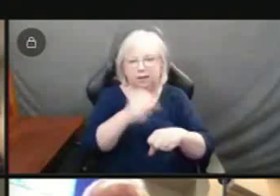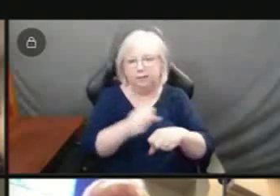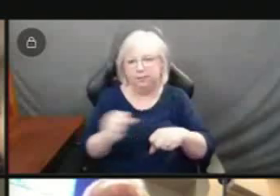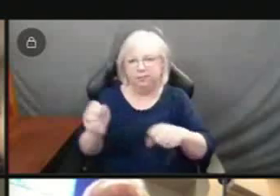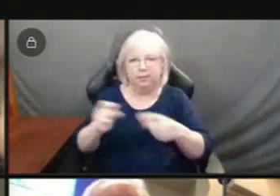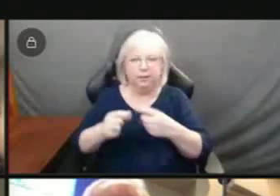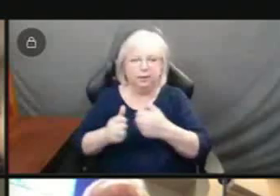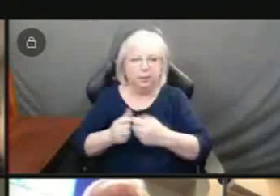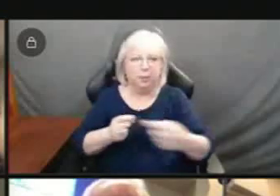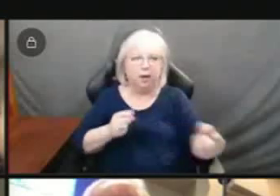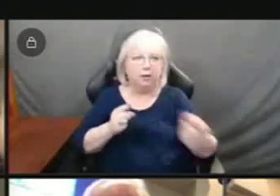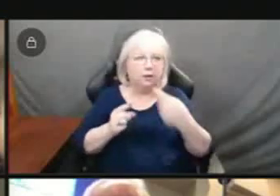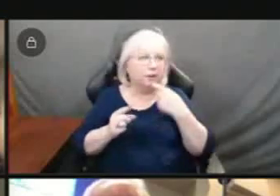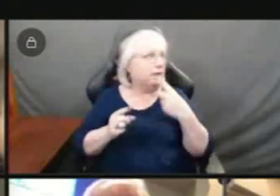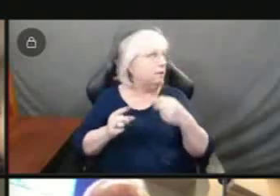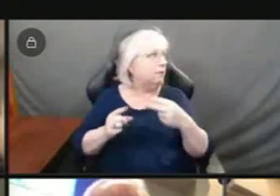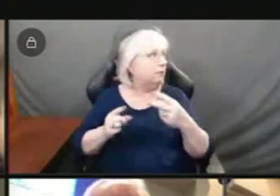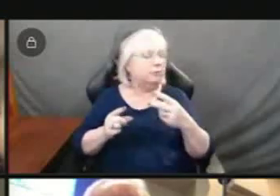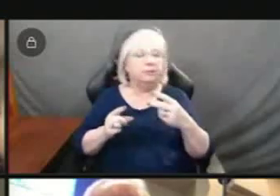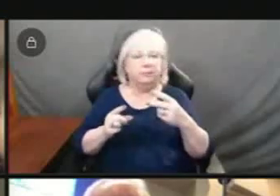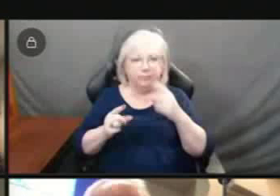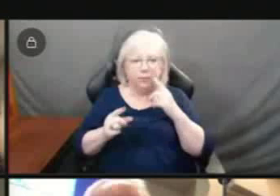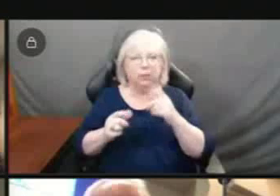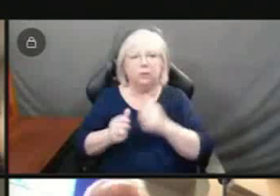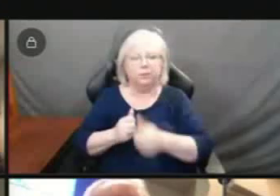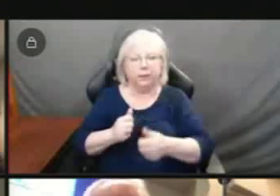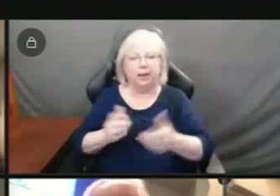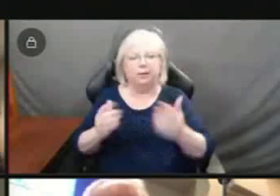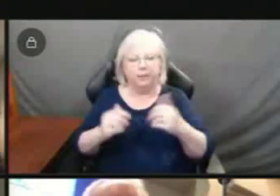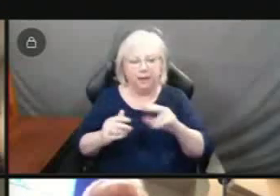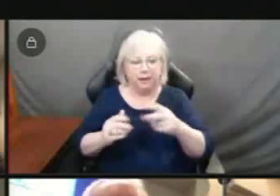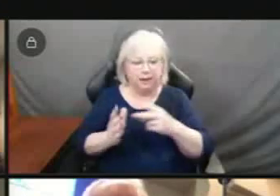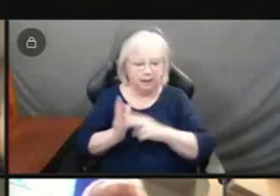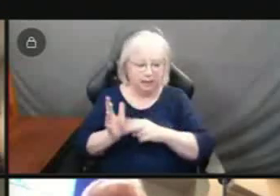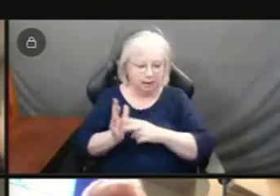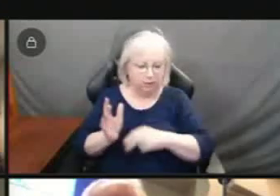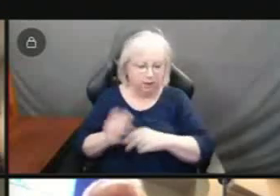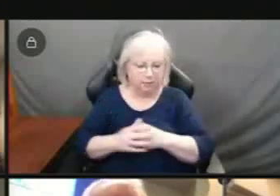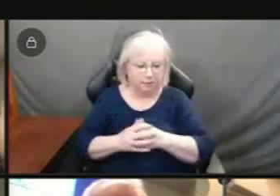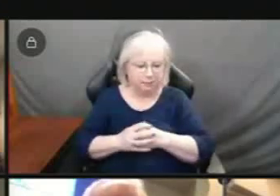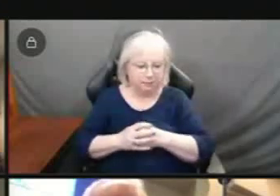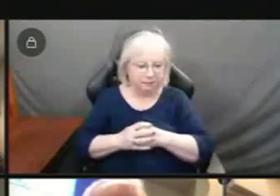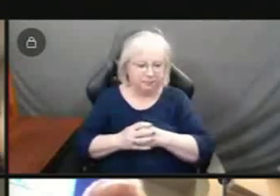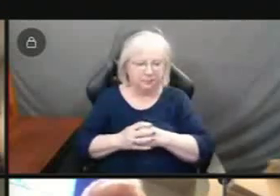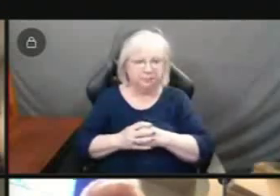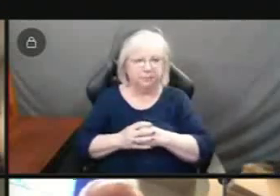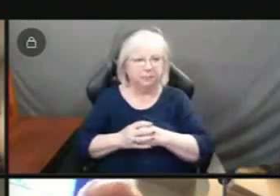aye. Aye. All those opposed, please say nay. Ayes have it. Second reading.